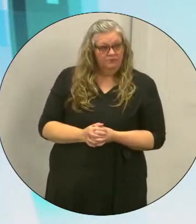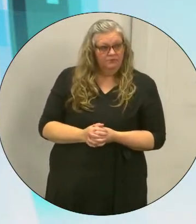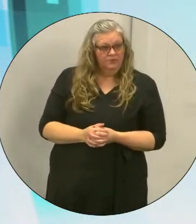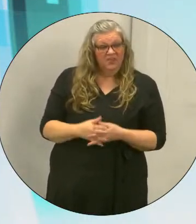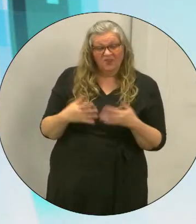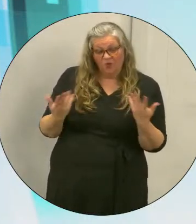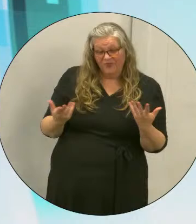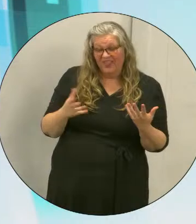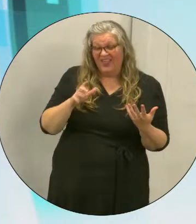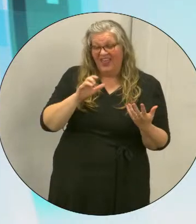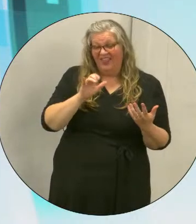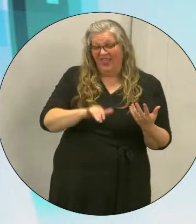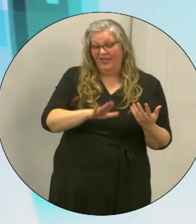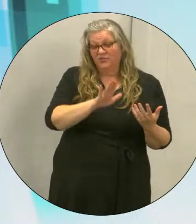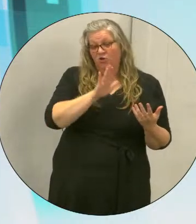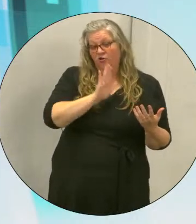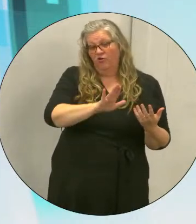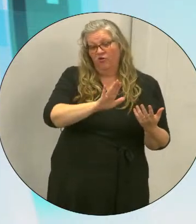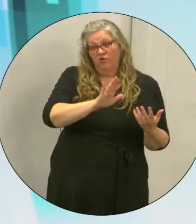So that was her